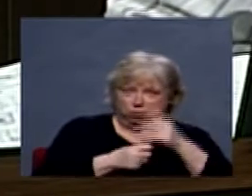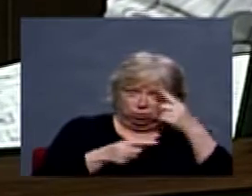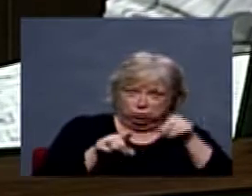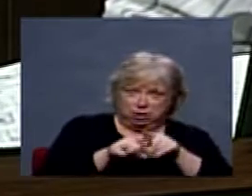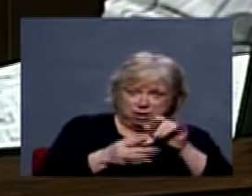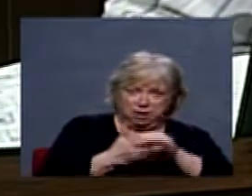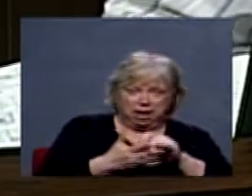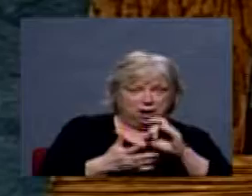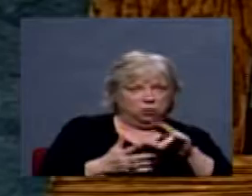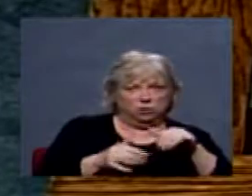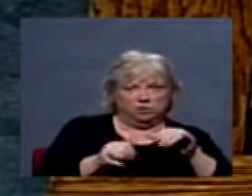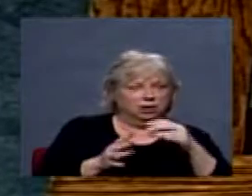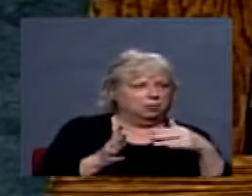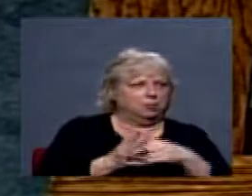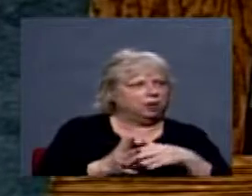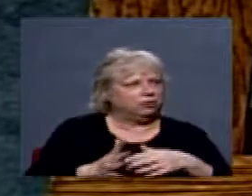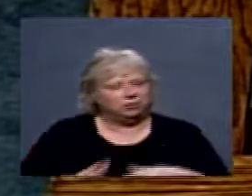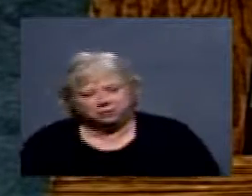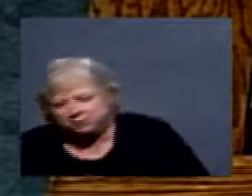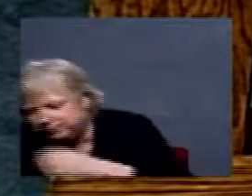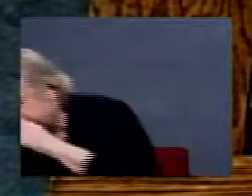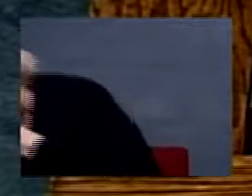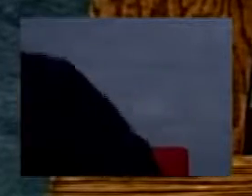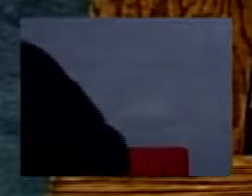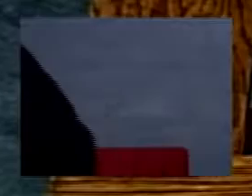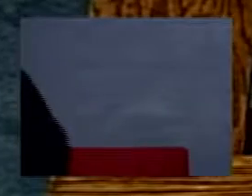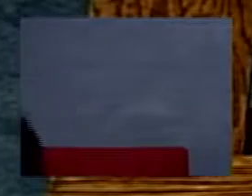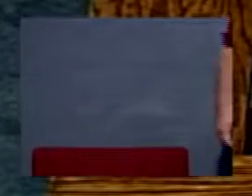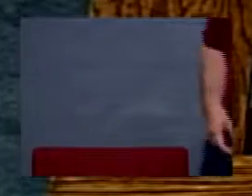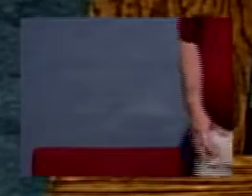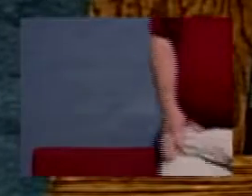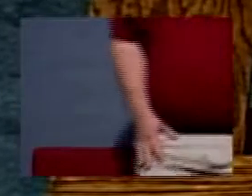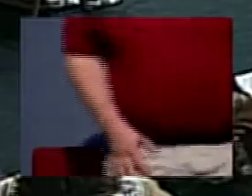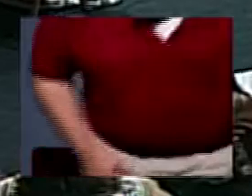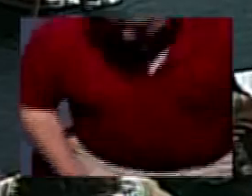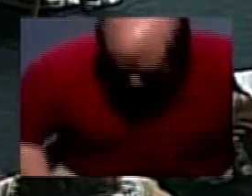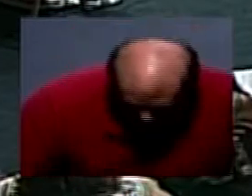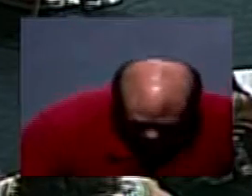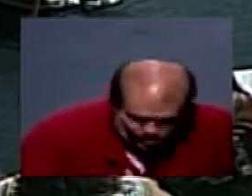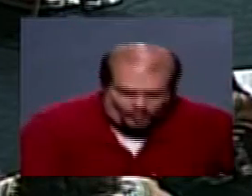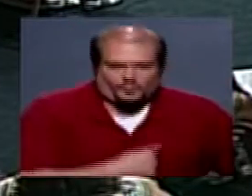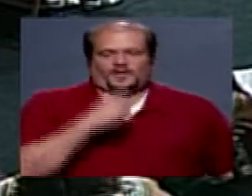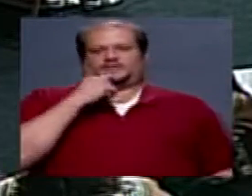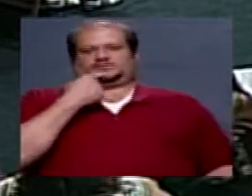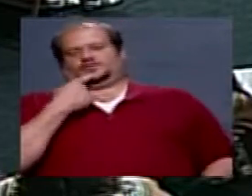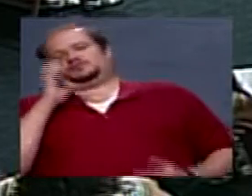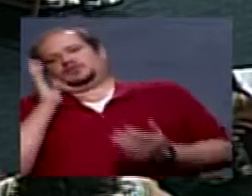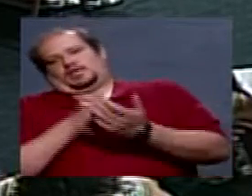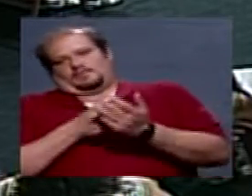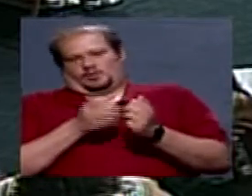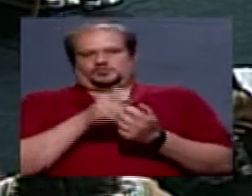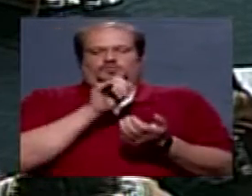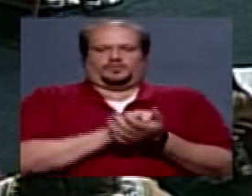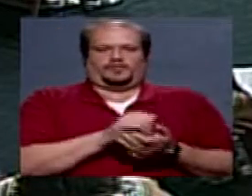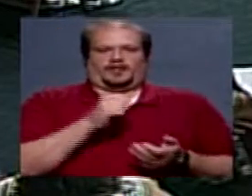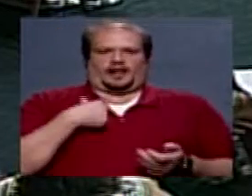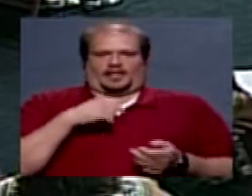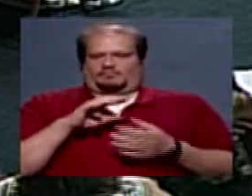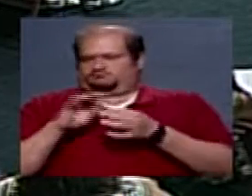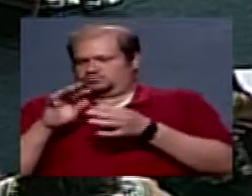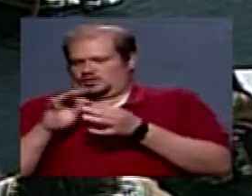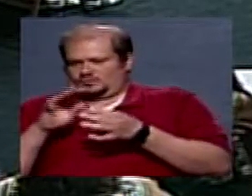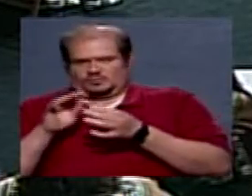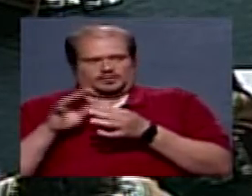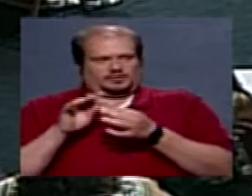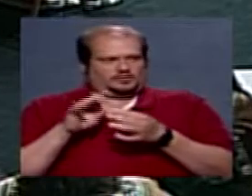still opposed to it? We are significantly opposed to it, and I will pass this petition around on this side as well, so you can see some of my comments.